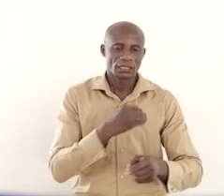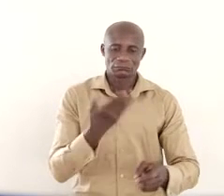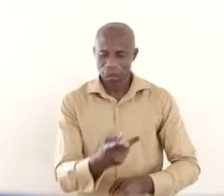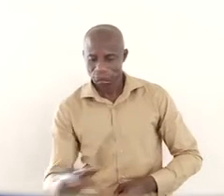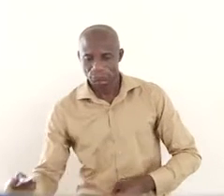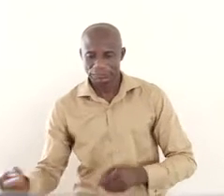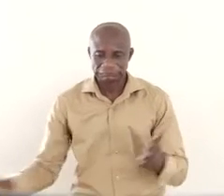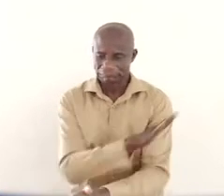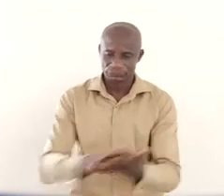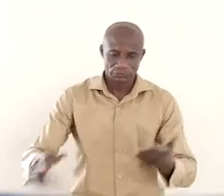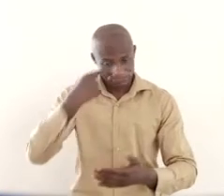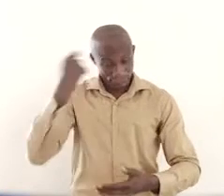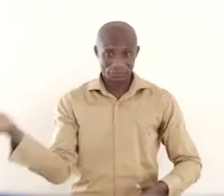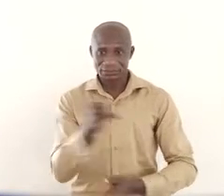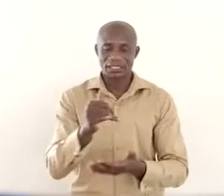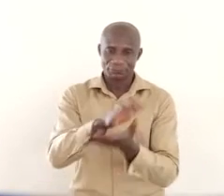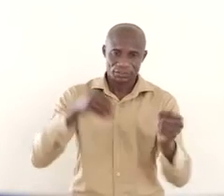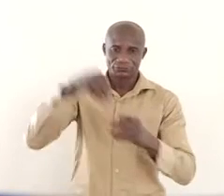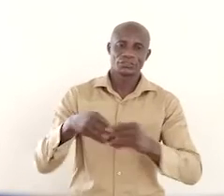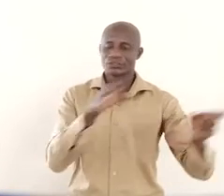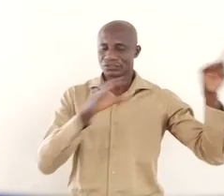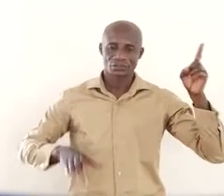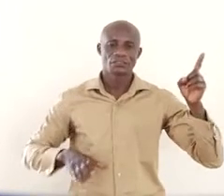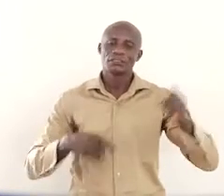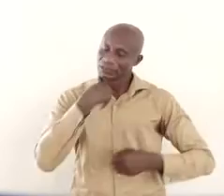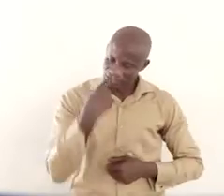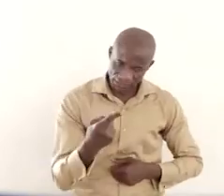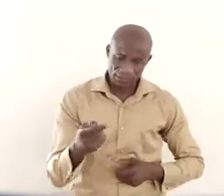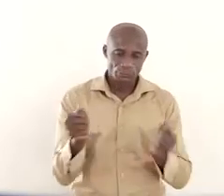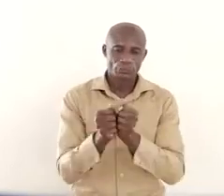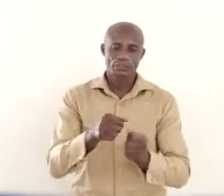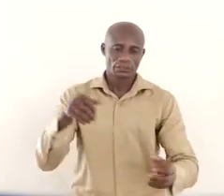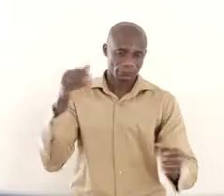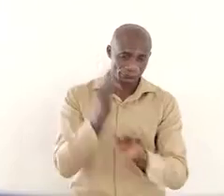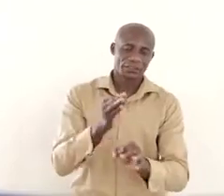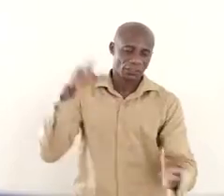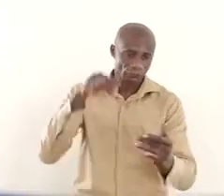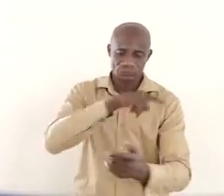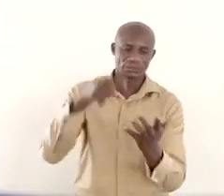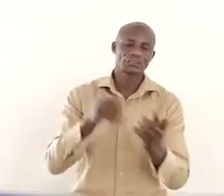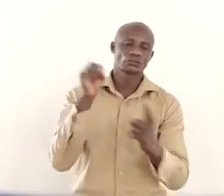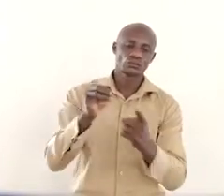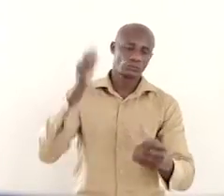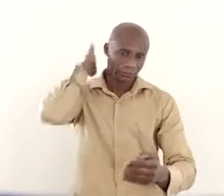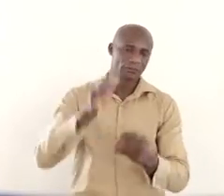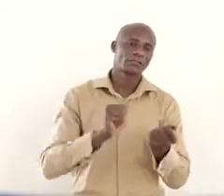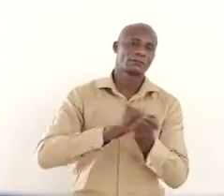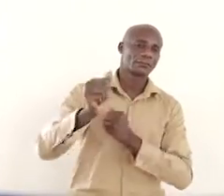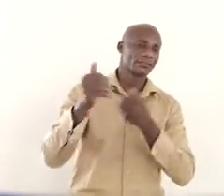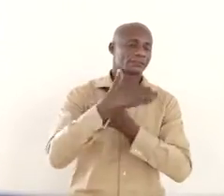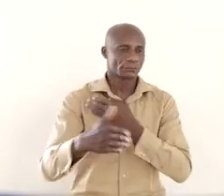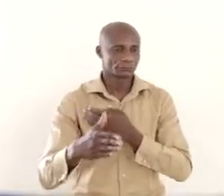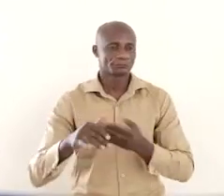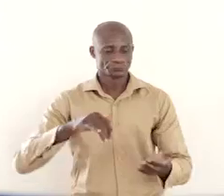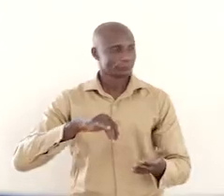having their properties destroyed because they believe in Jesus, should say with faith and hope, these too shall pass away. Christians